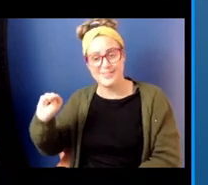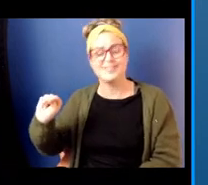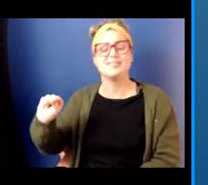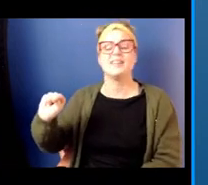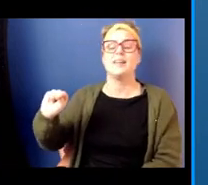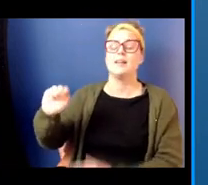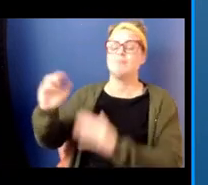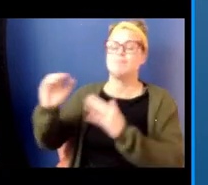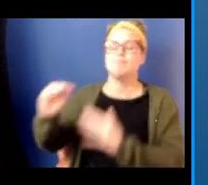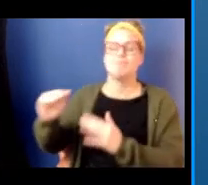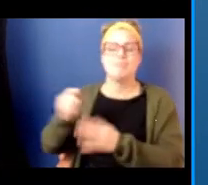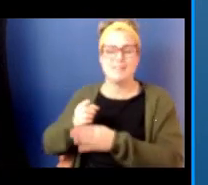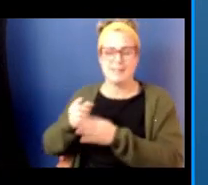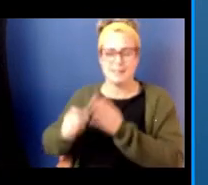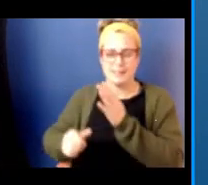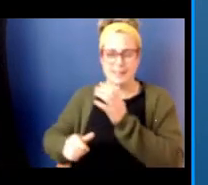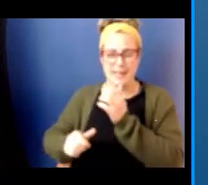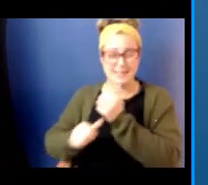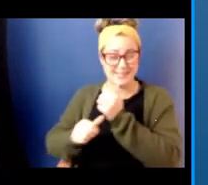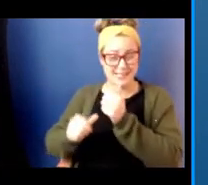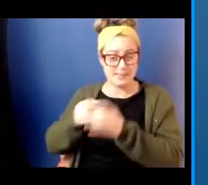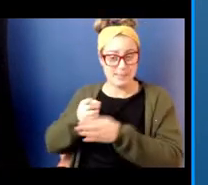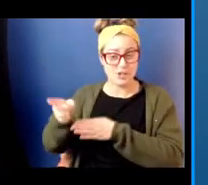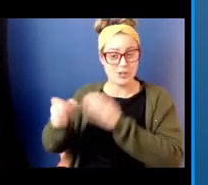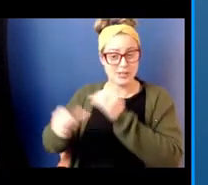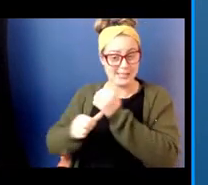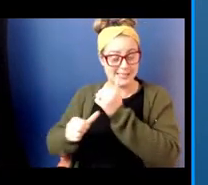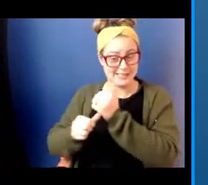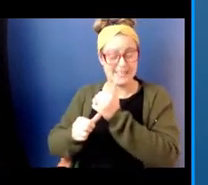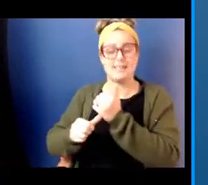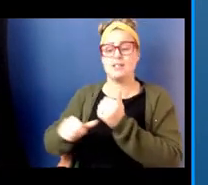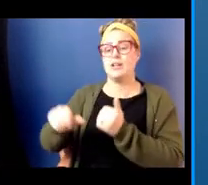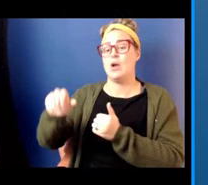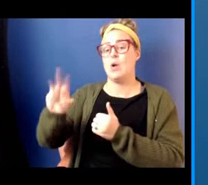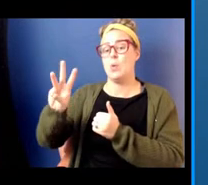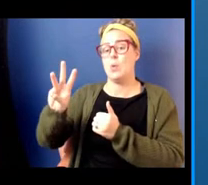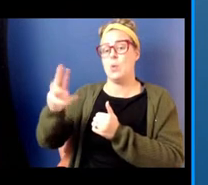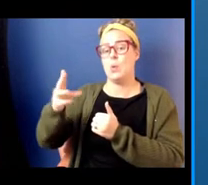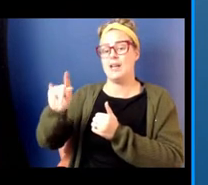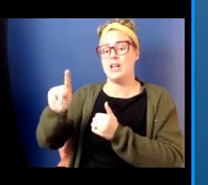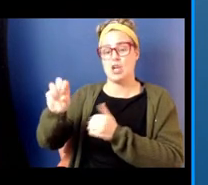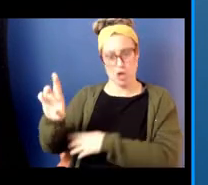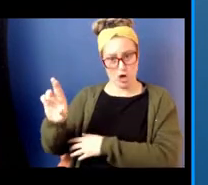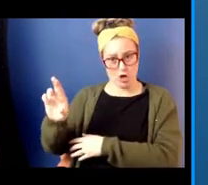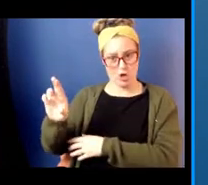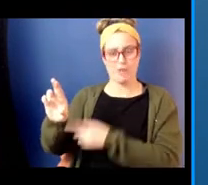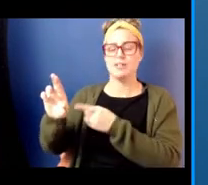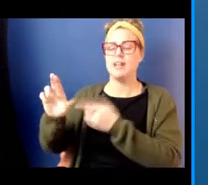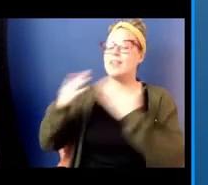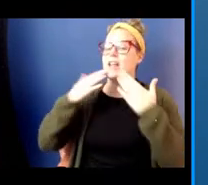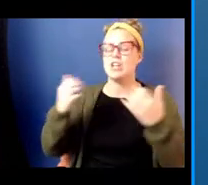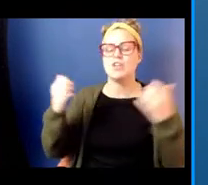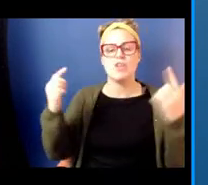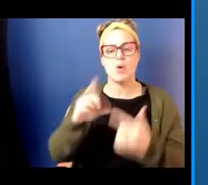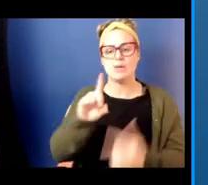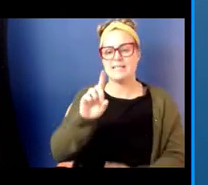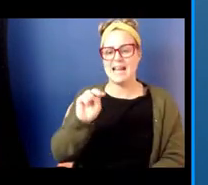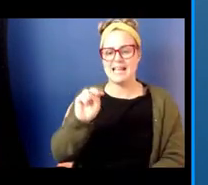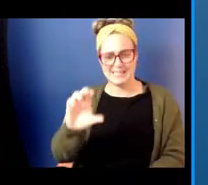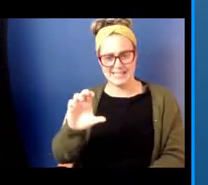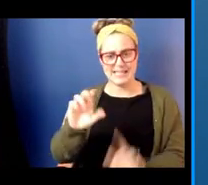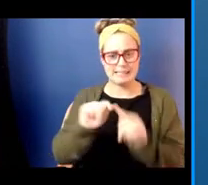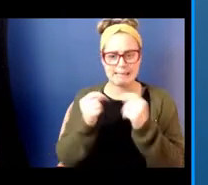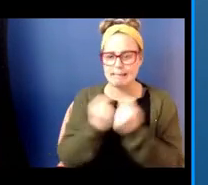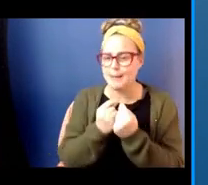Whitaker and intern Katie to Karina we also owe a big thank you to the whole DNC team particularly including the